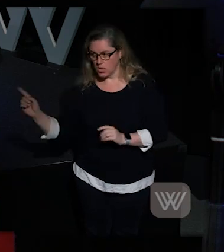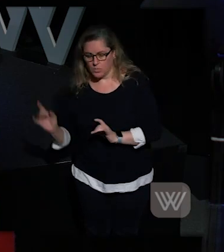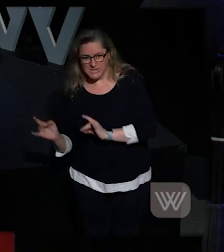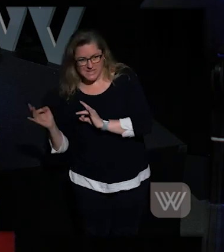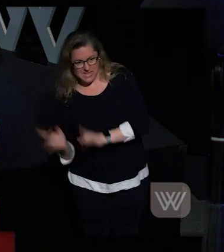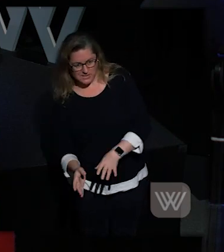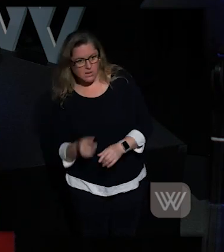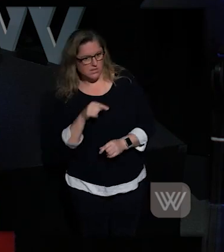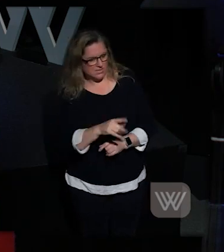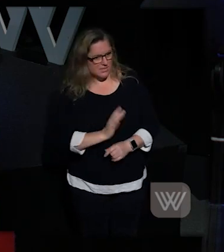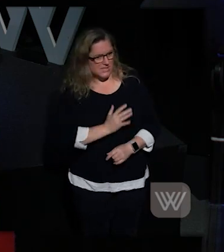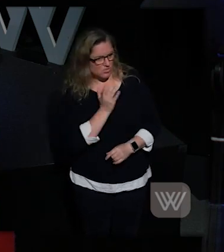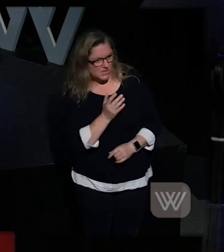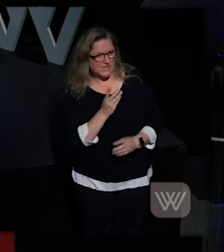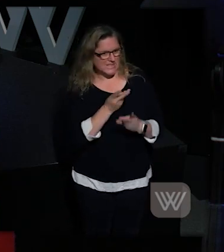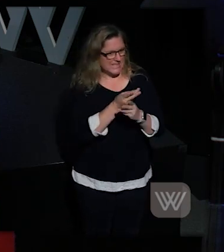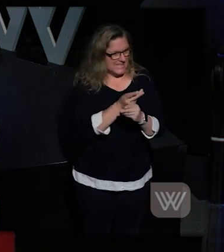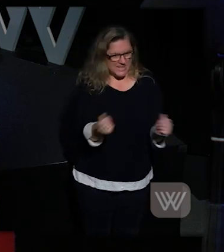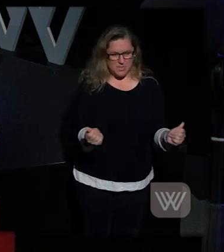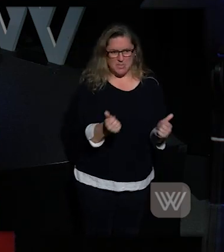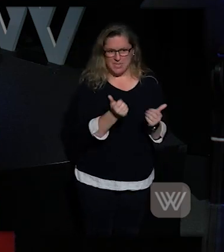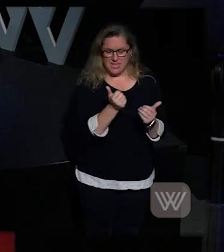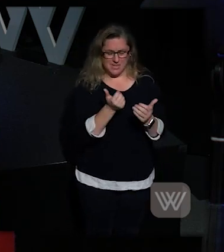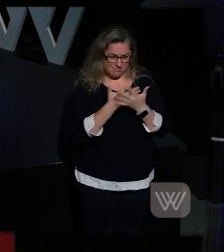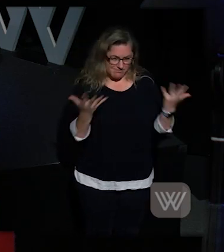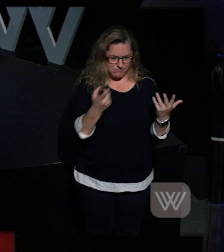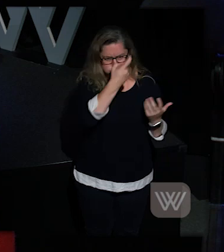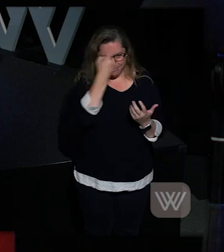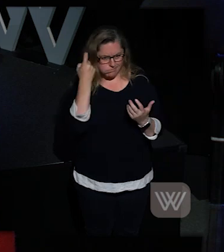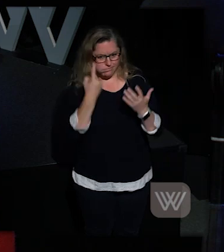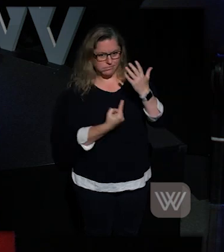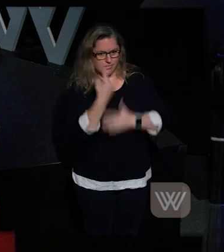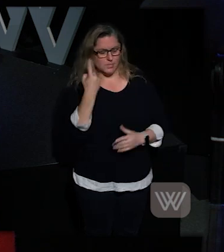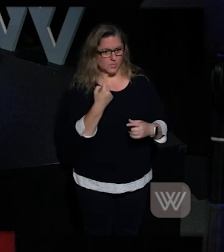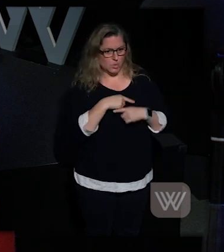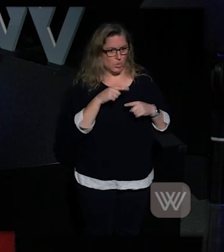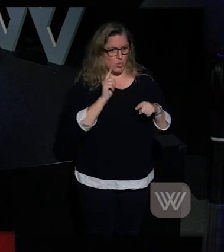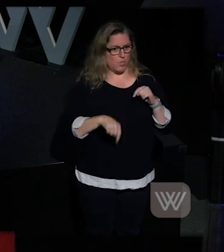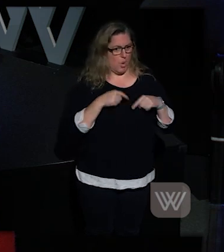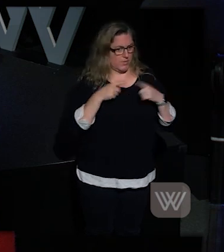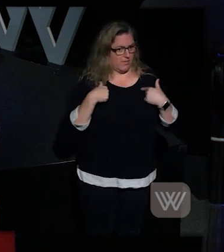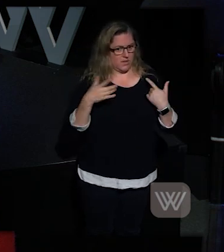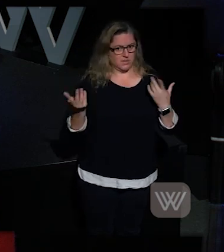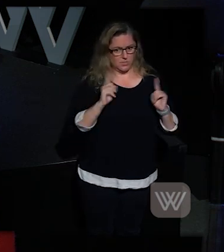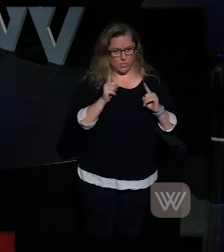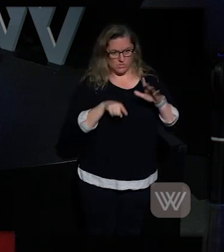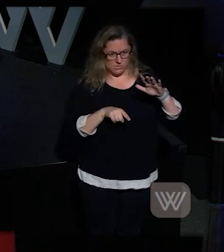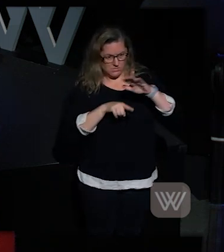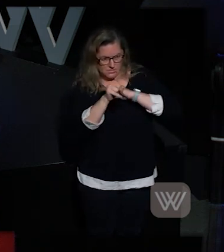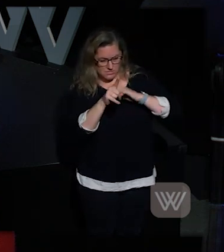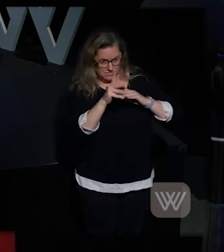interest. When something that traumatic and horrible happens to most of us, we run away from the topic. You kind of